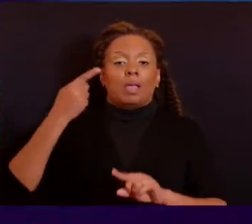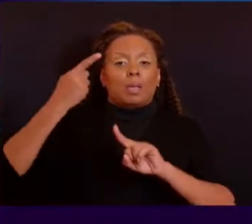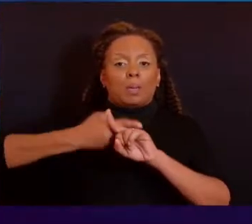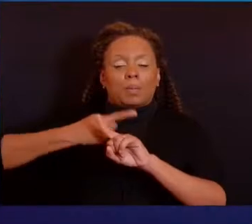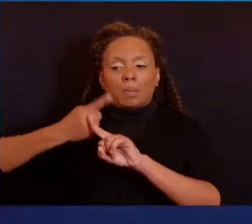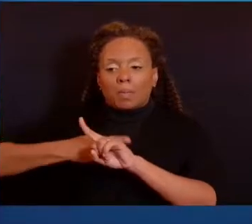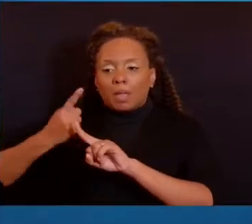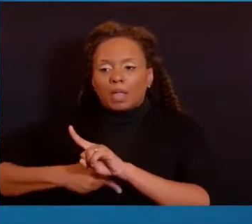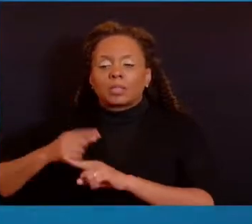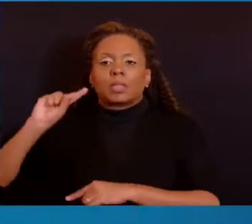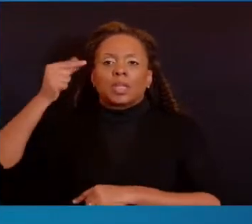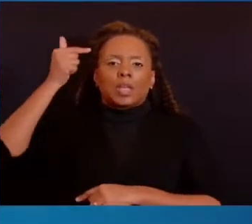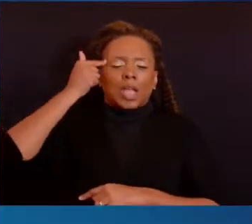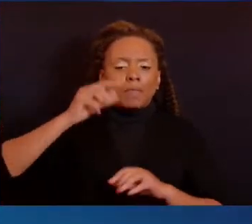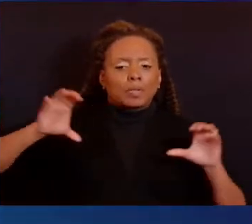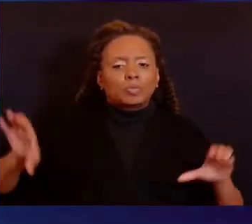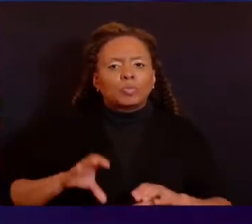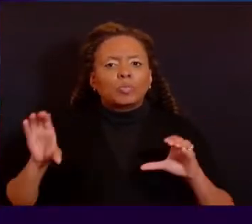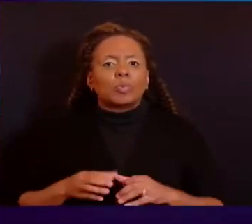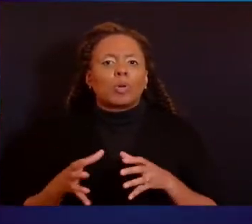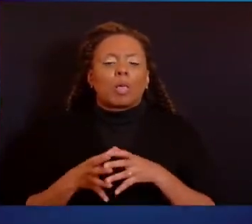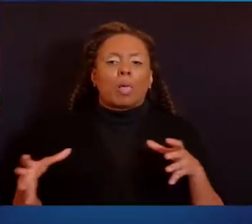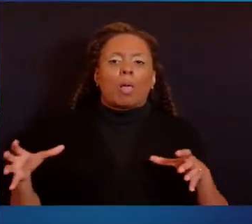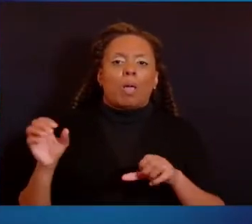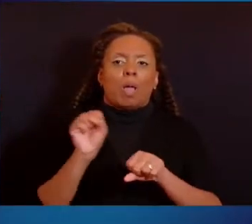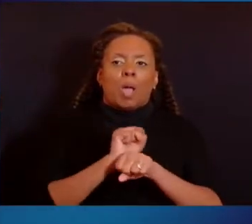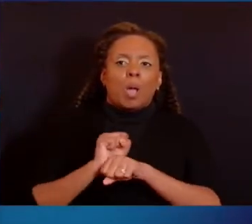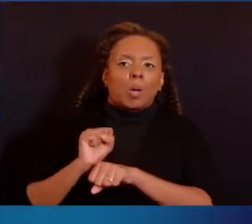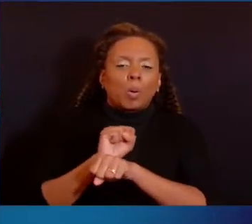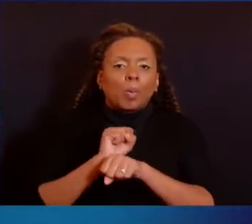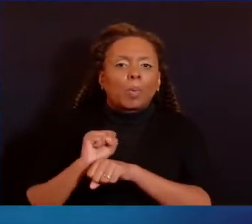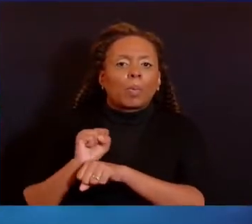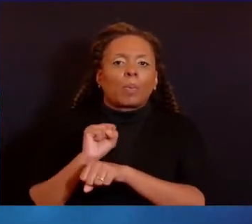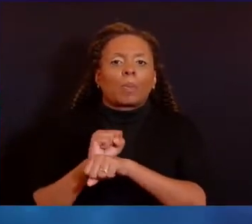physical damage when certain events occur, like the one that